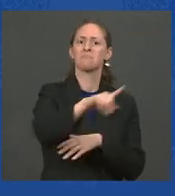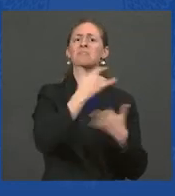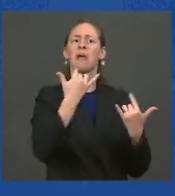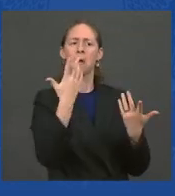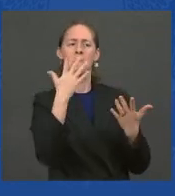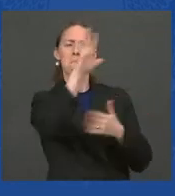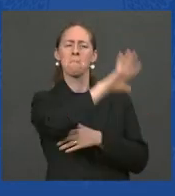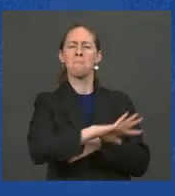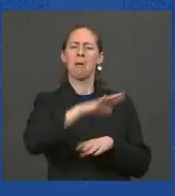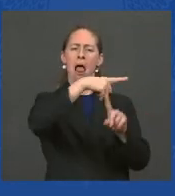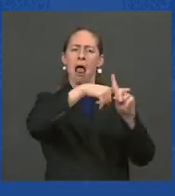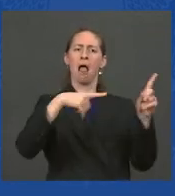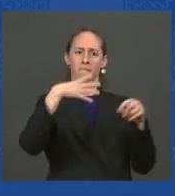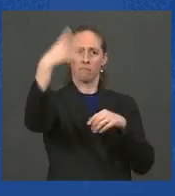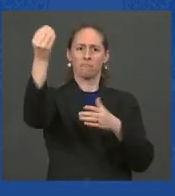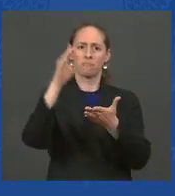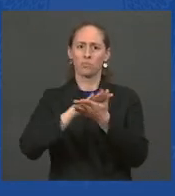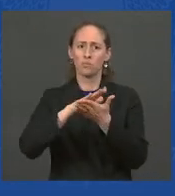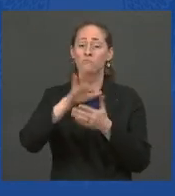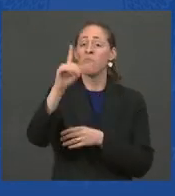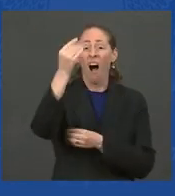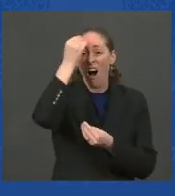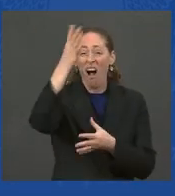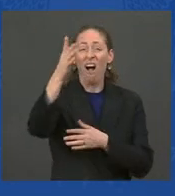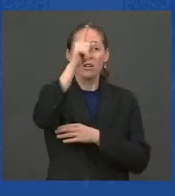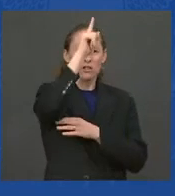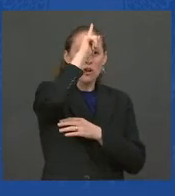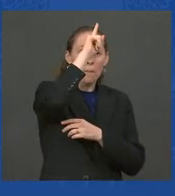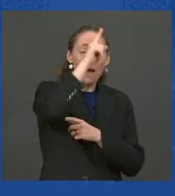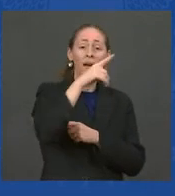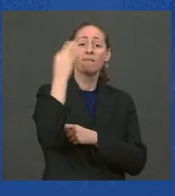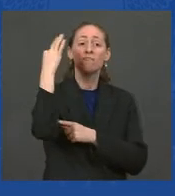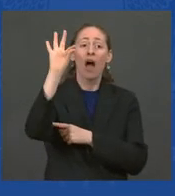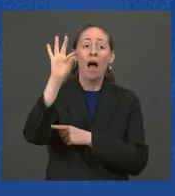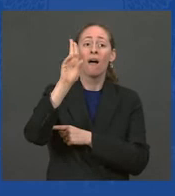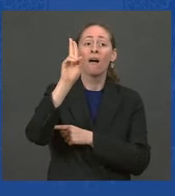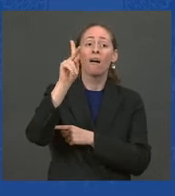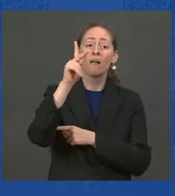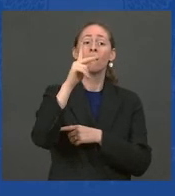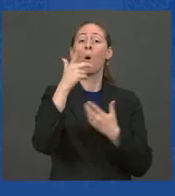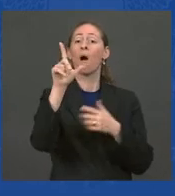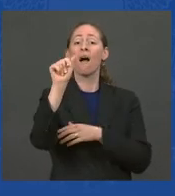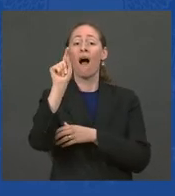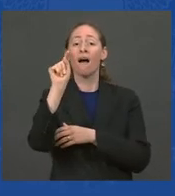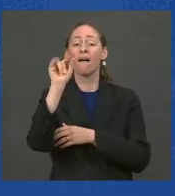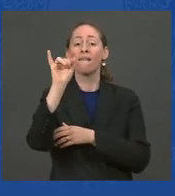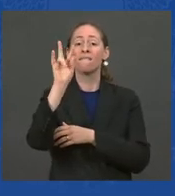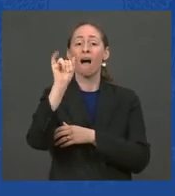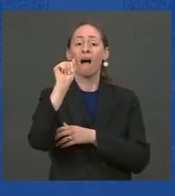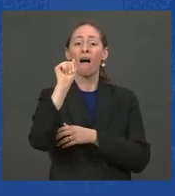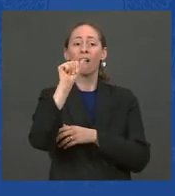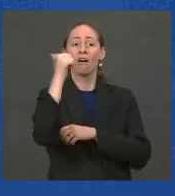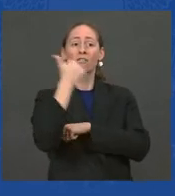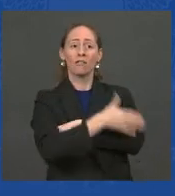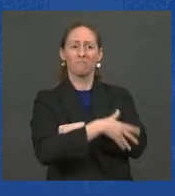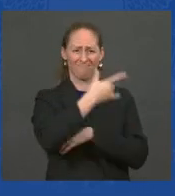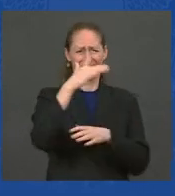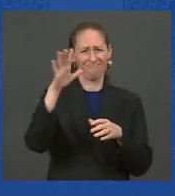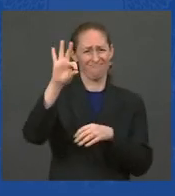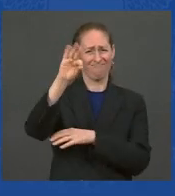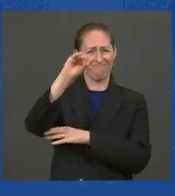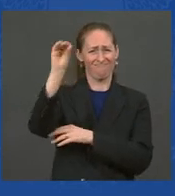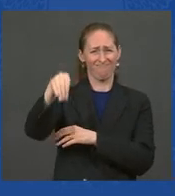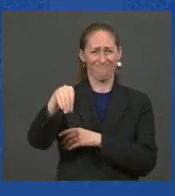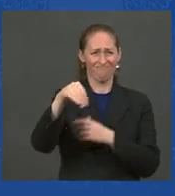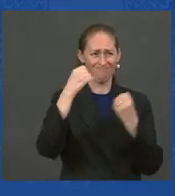In Germany, France, the UK, Latvia, that number is more than 90%. We're falling